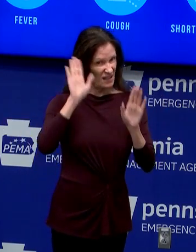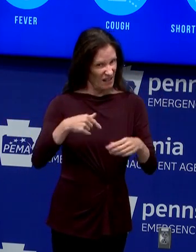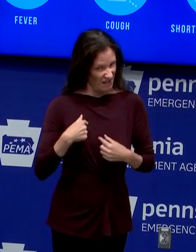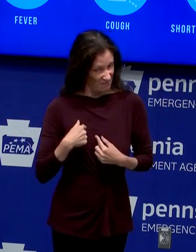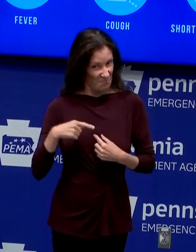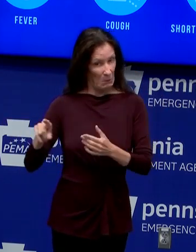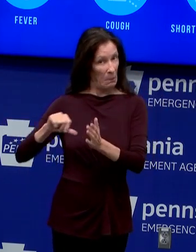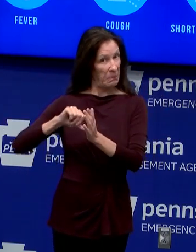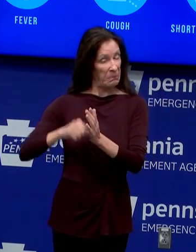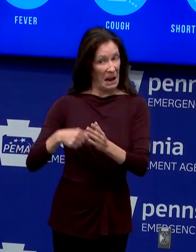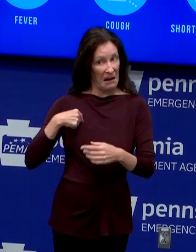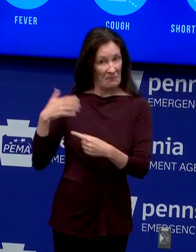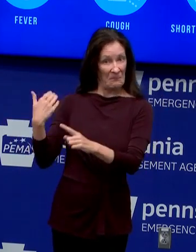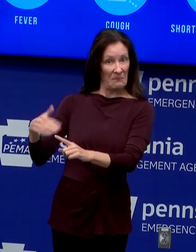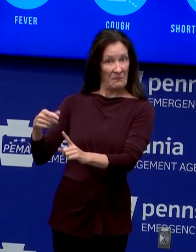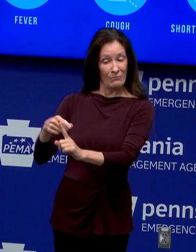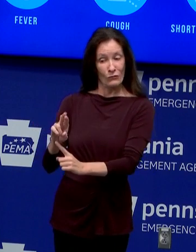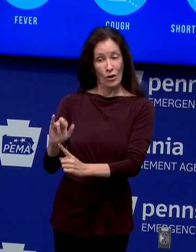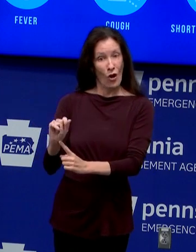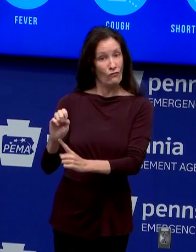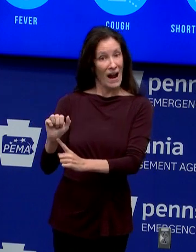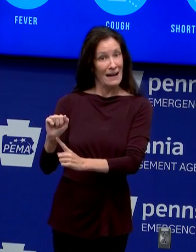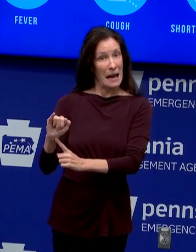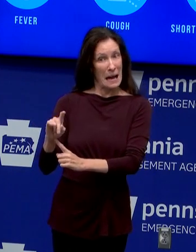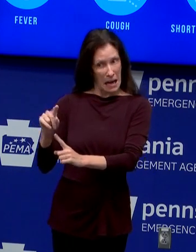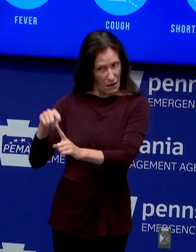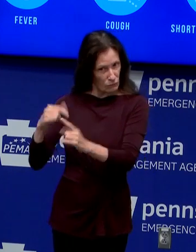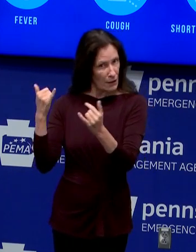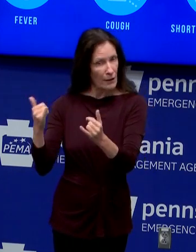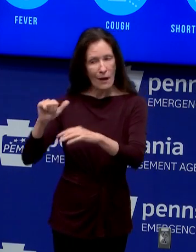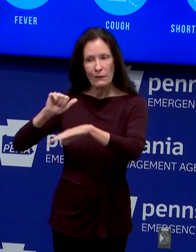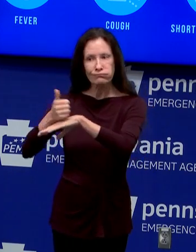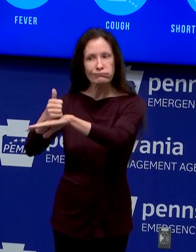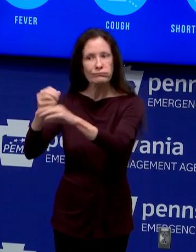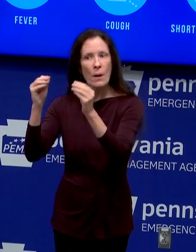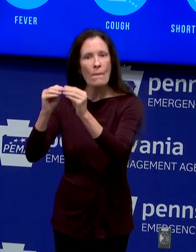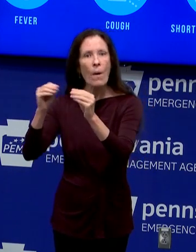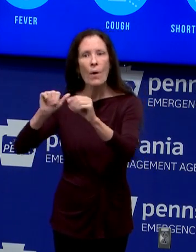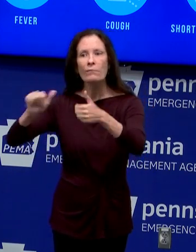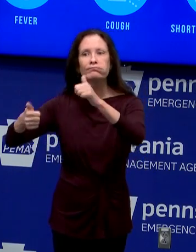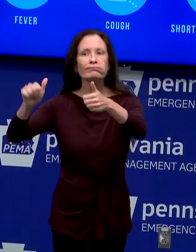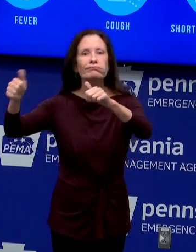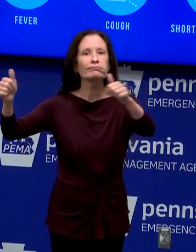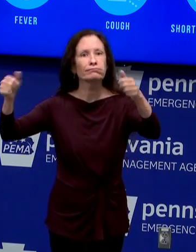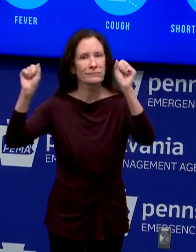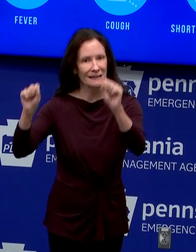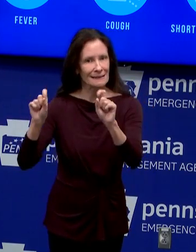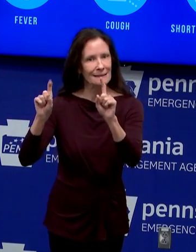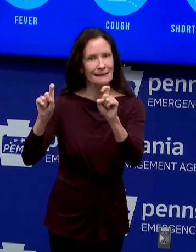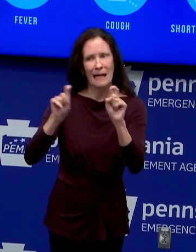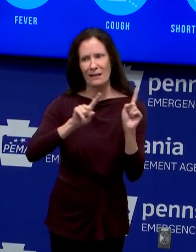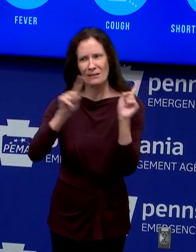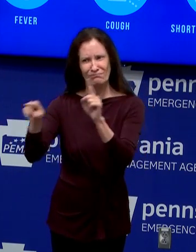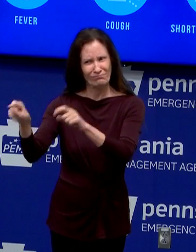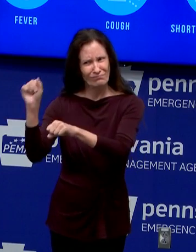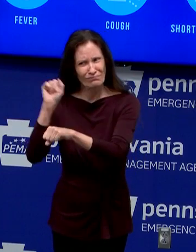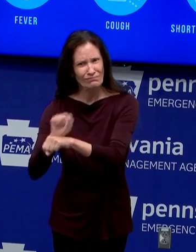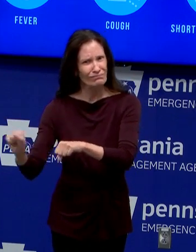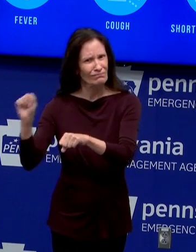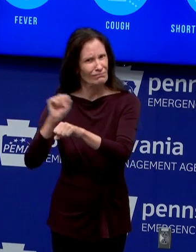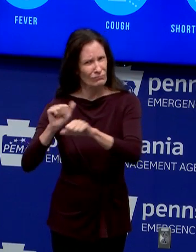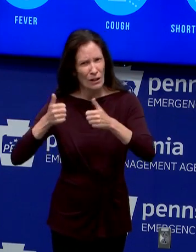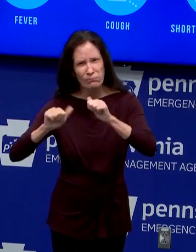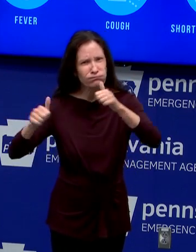local Pennsylvania company, and the great work that they are doing to help increase testing access to residents